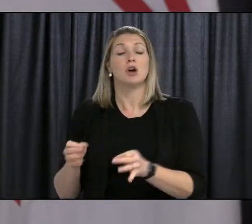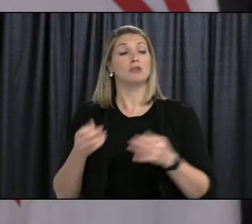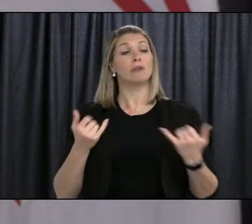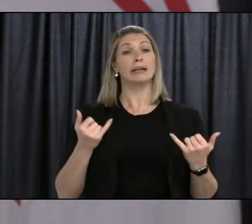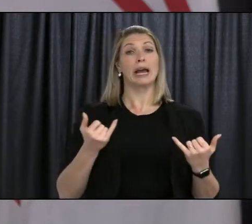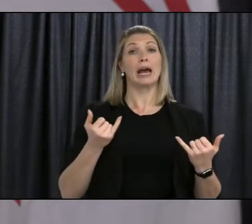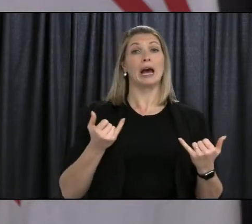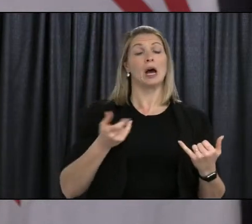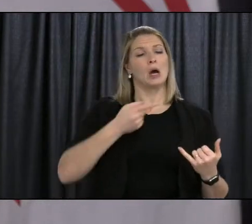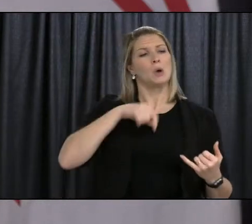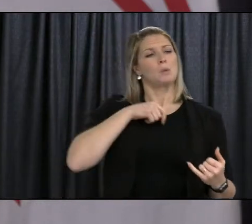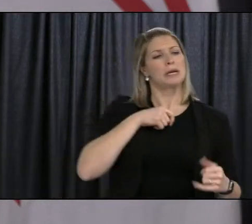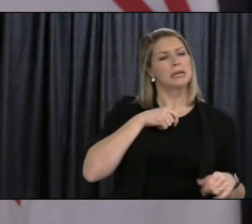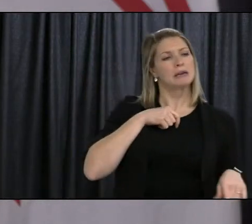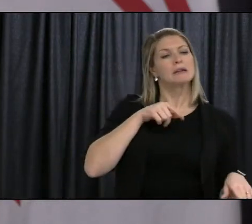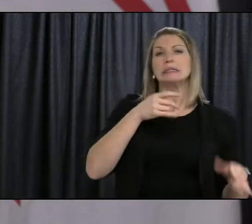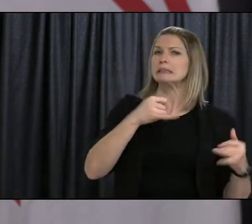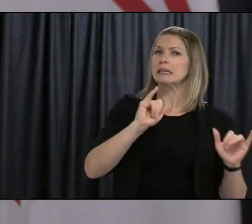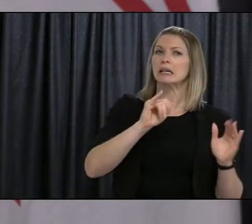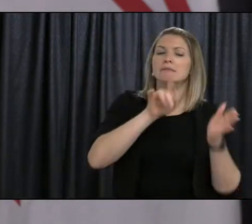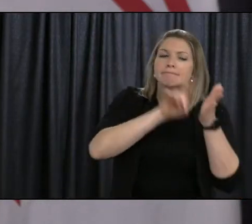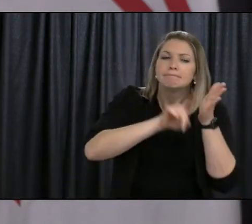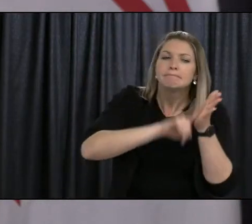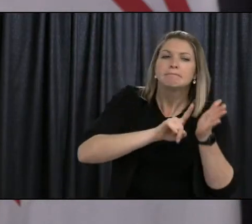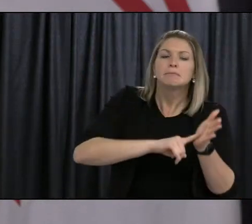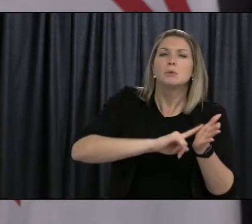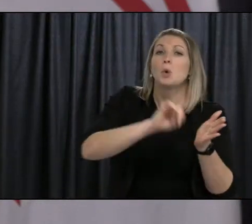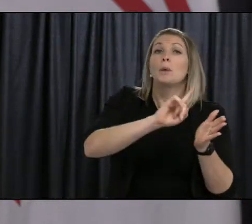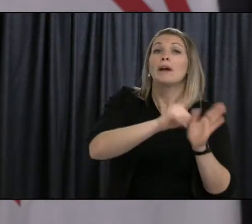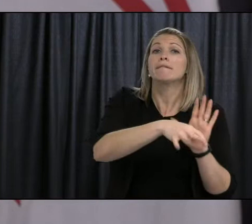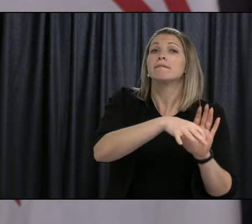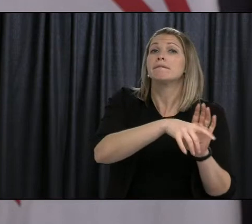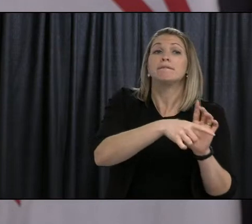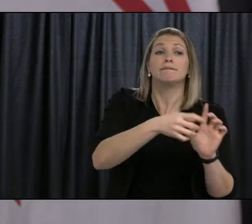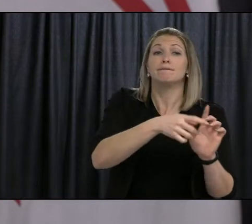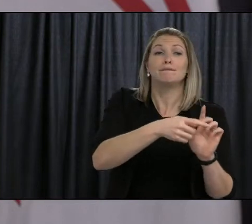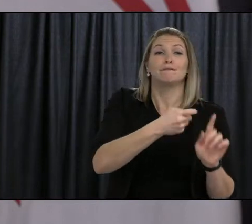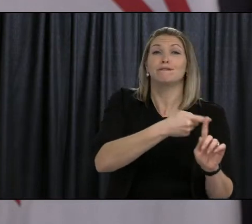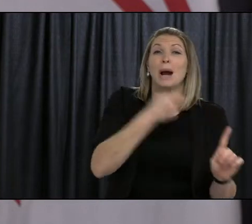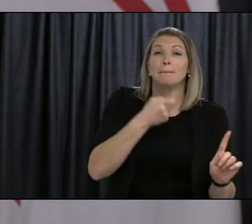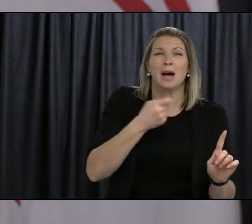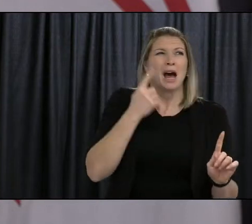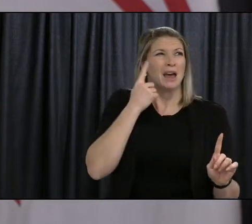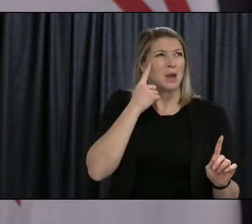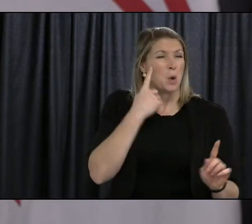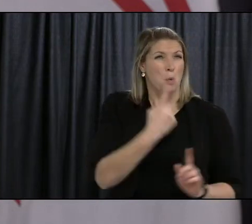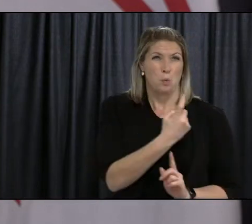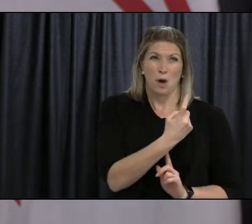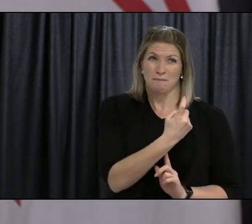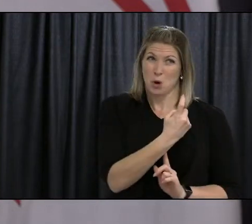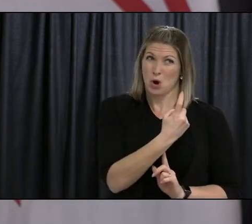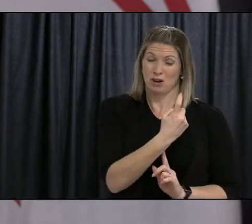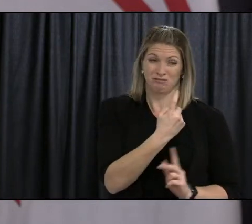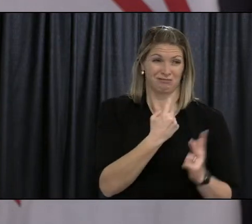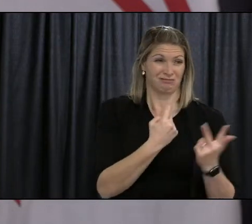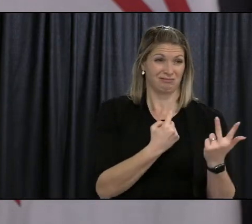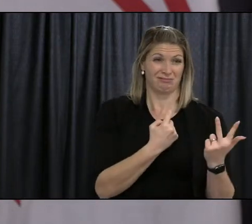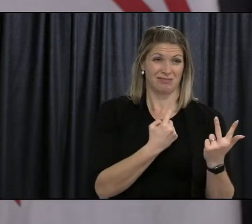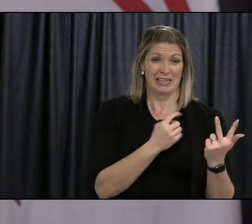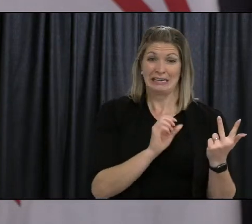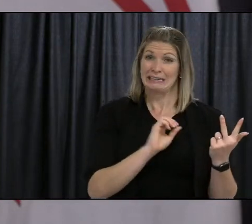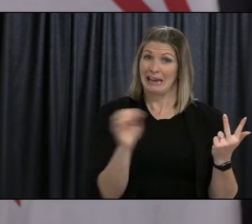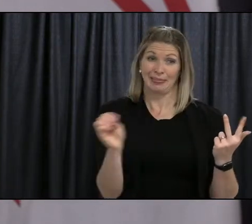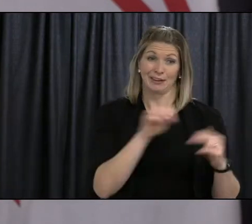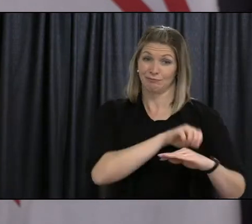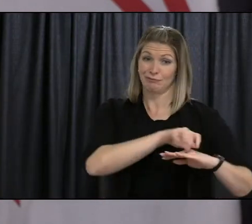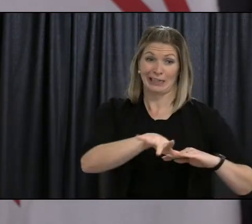looking for a source. To date, we found one more case. That's it. We haven't seen anything within schools. So at